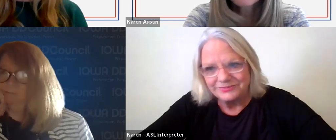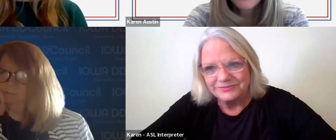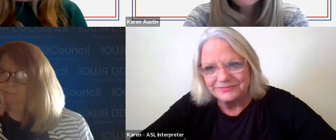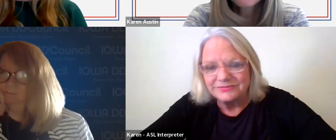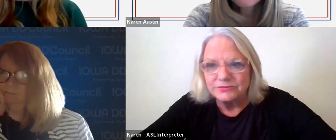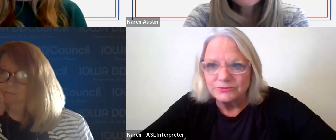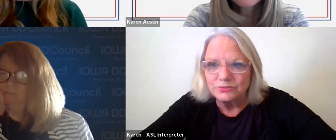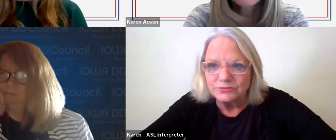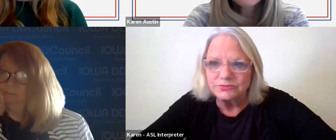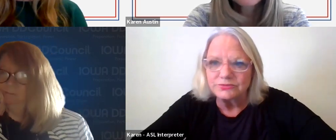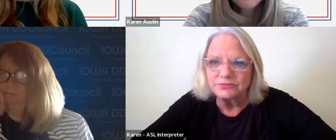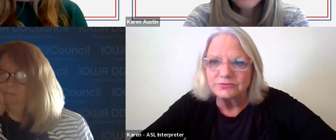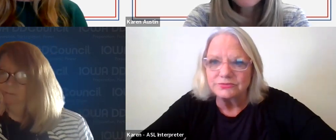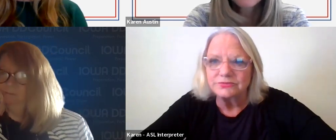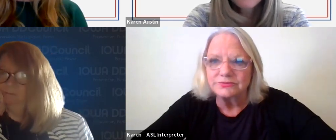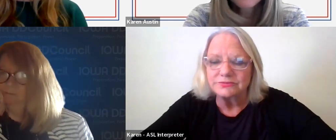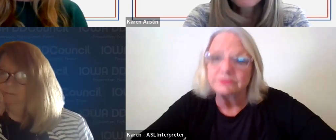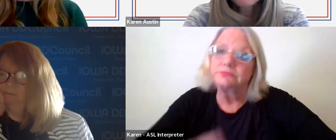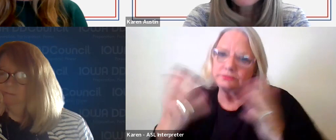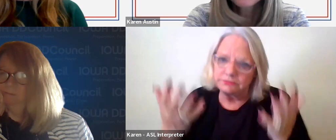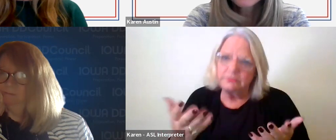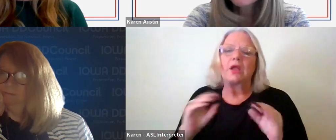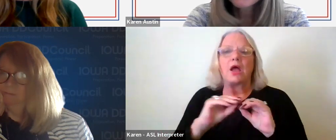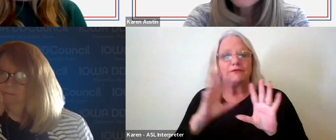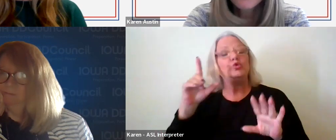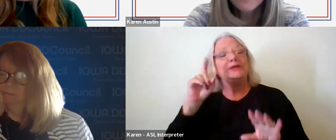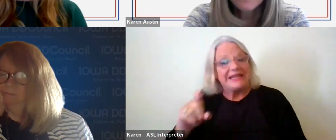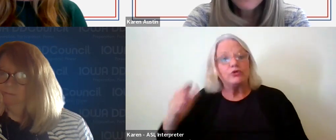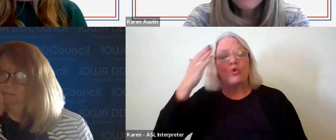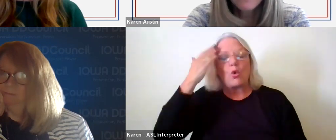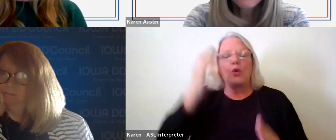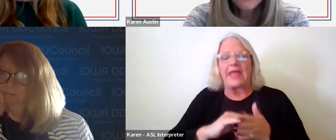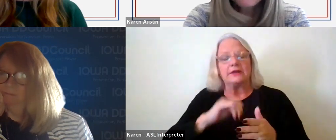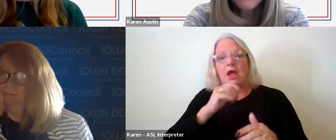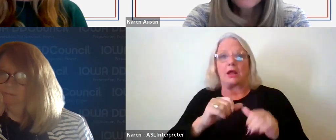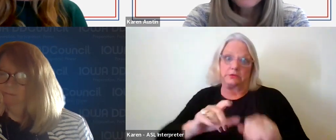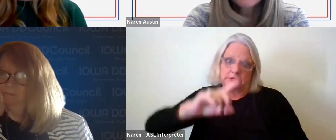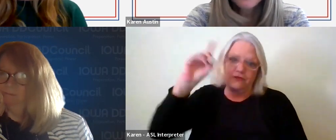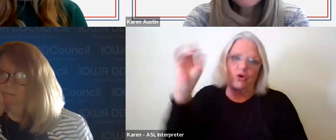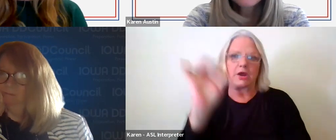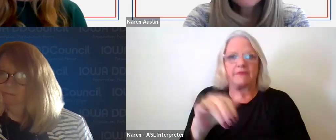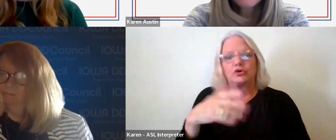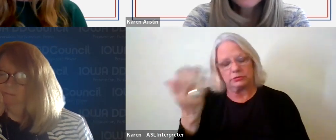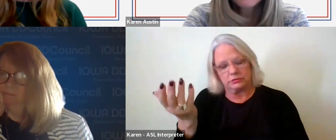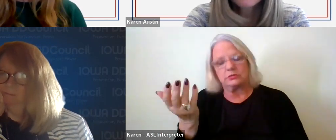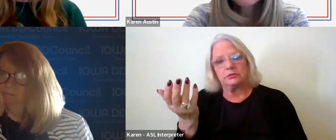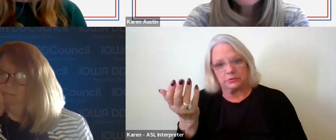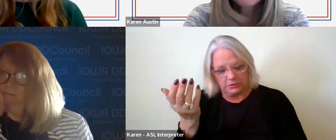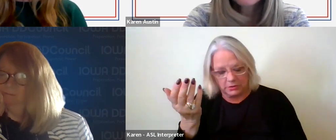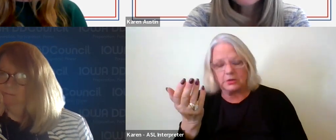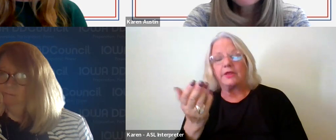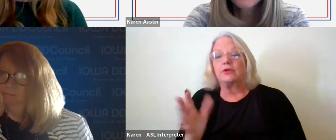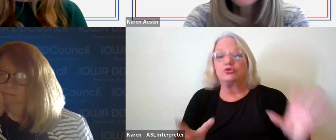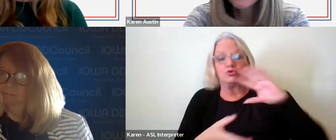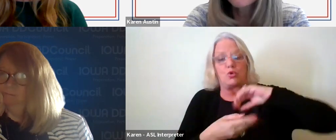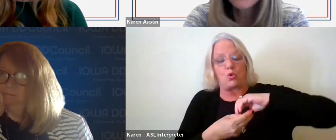that again, that there is that sunset. People can transfer 17,000. Again, the total contributions can't exceed 17,000, but you